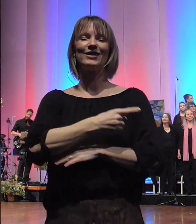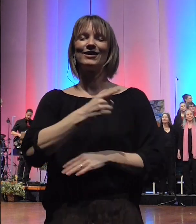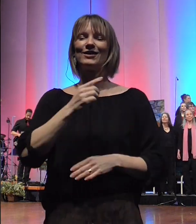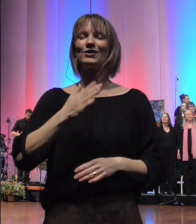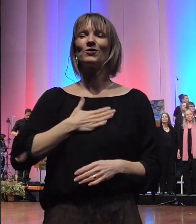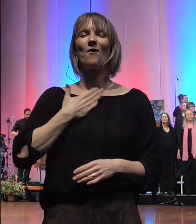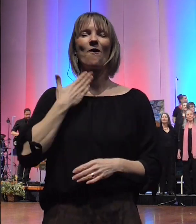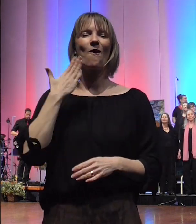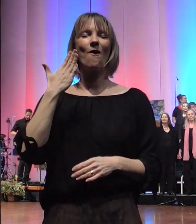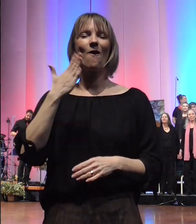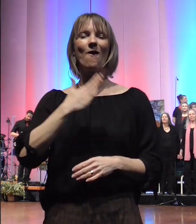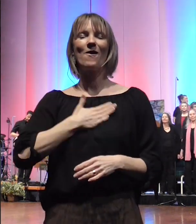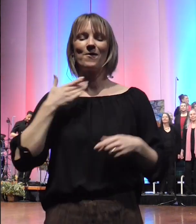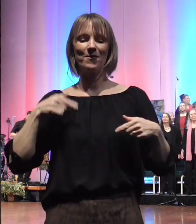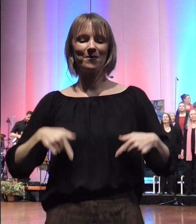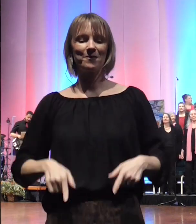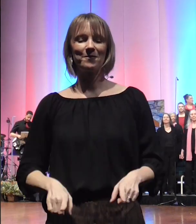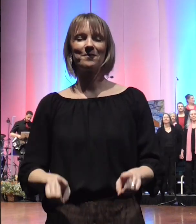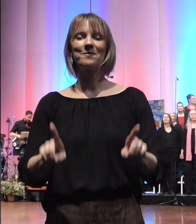joy